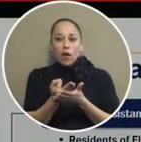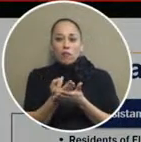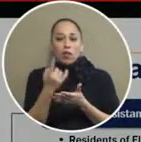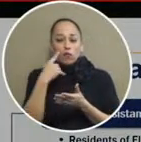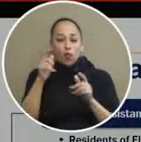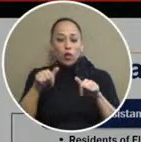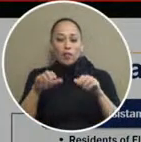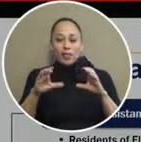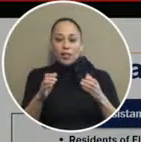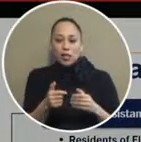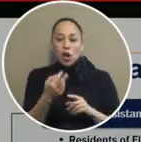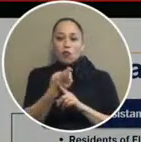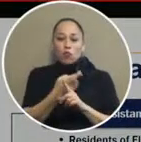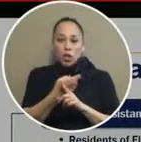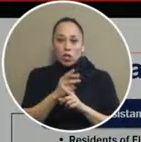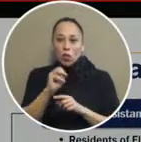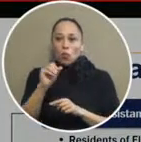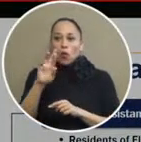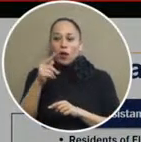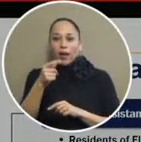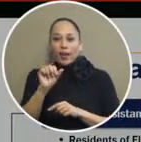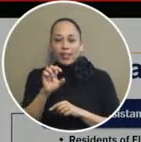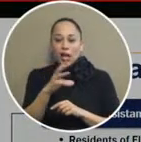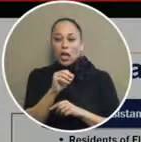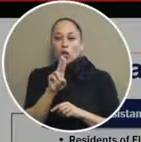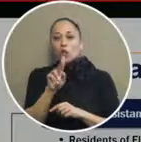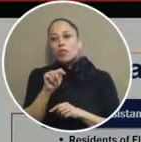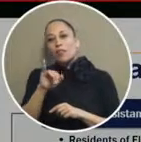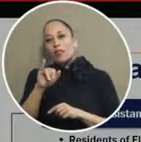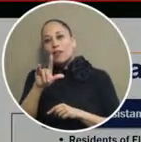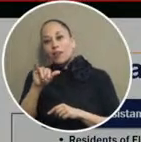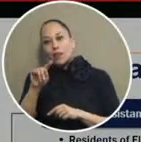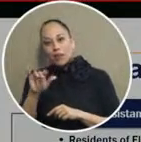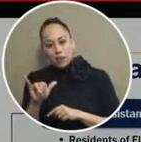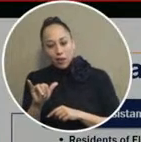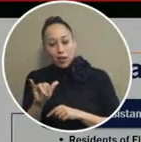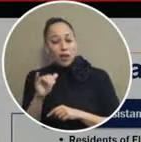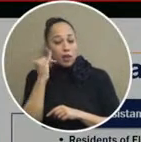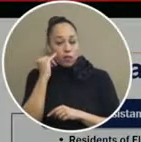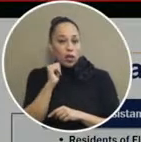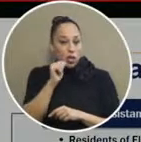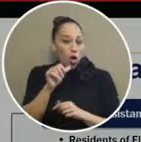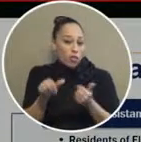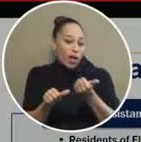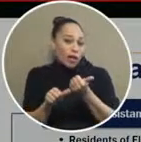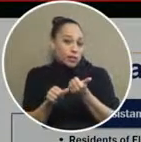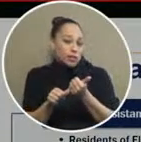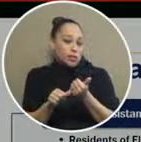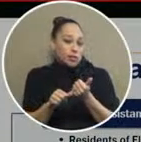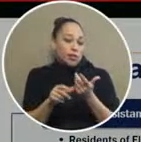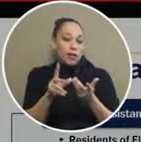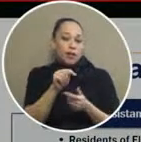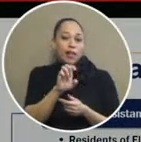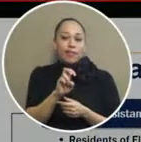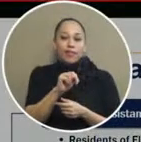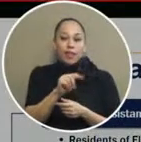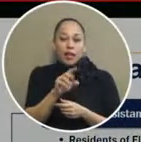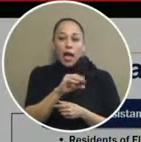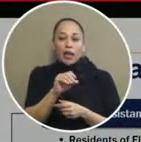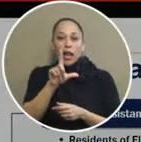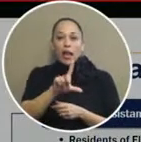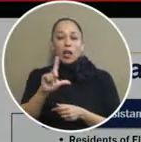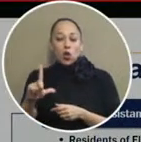this category, rental, mortgage, and utility assistance. We know that the assistance will help both tenants and